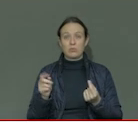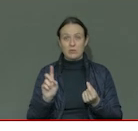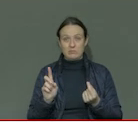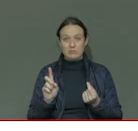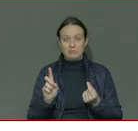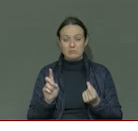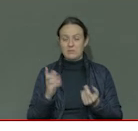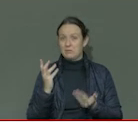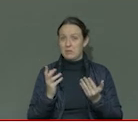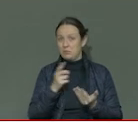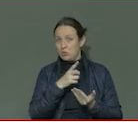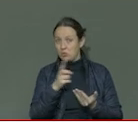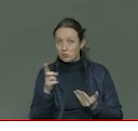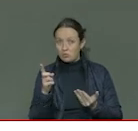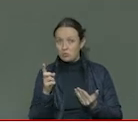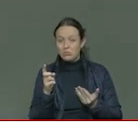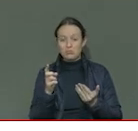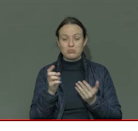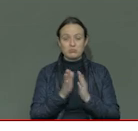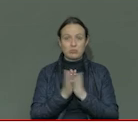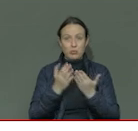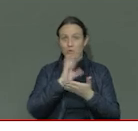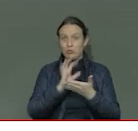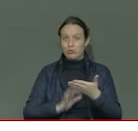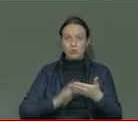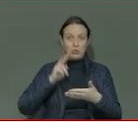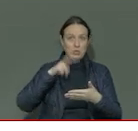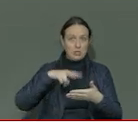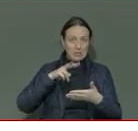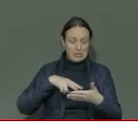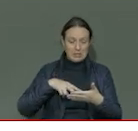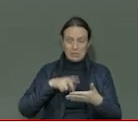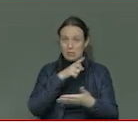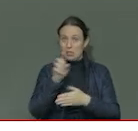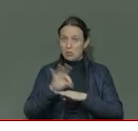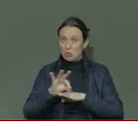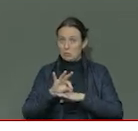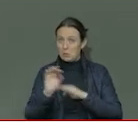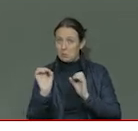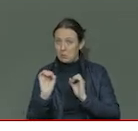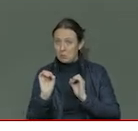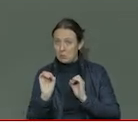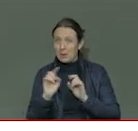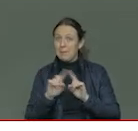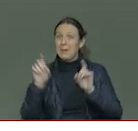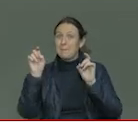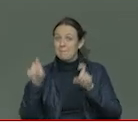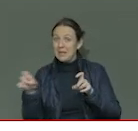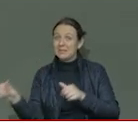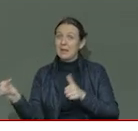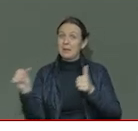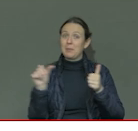not plan to read the entire novel of Life of Pi, guys, you need to go back and read the human